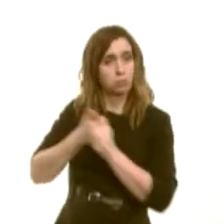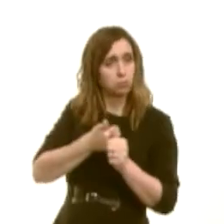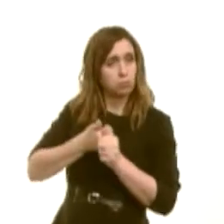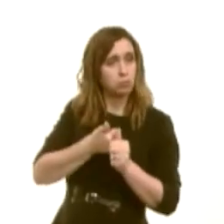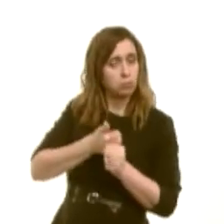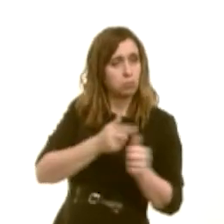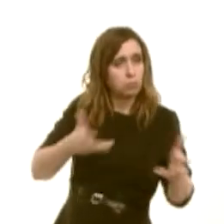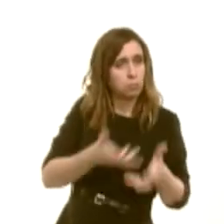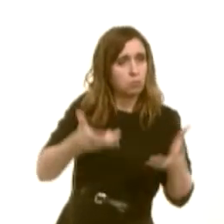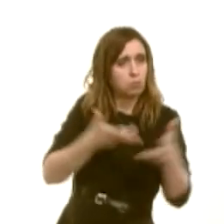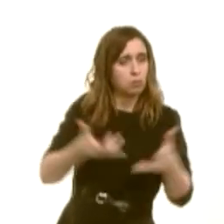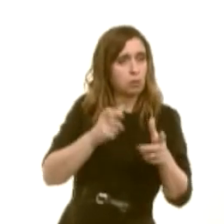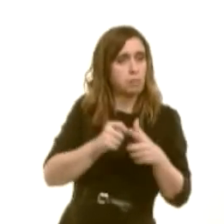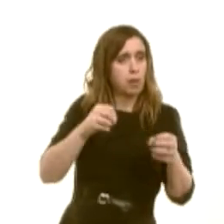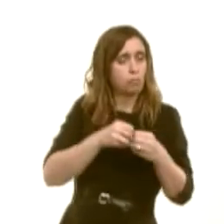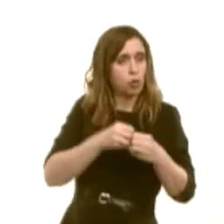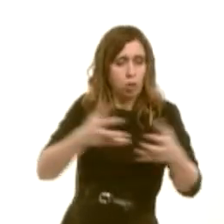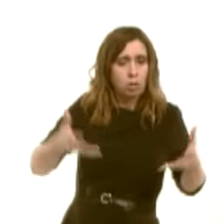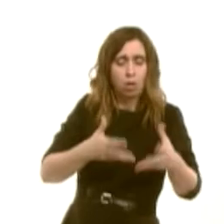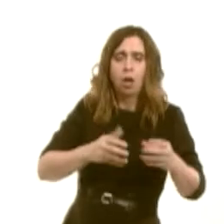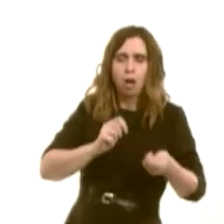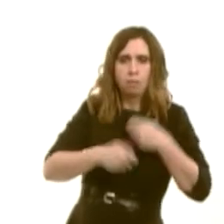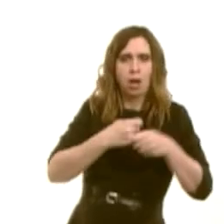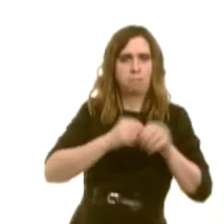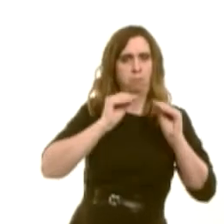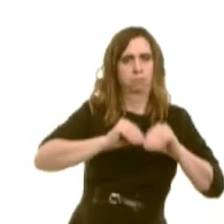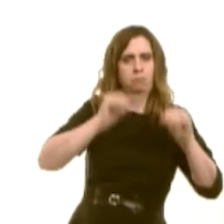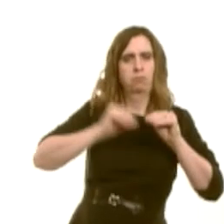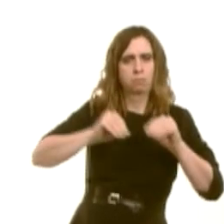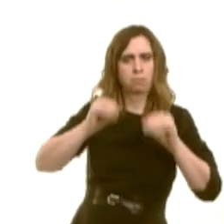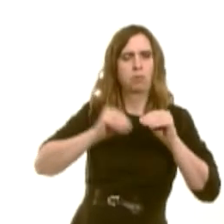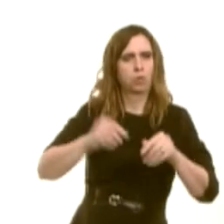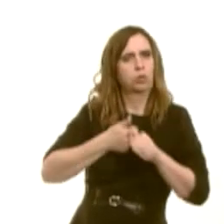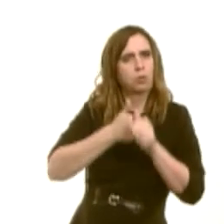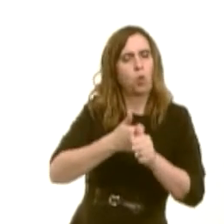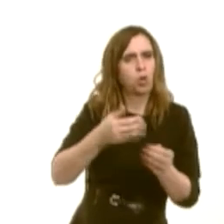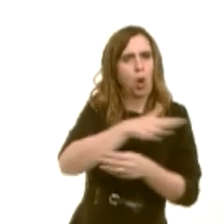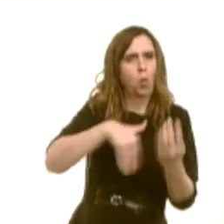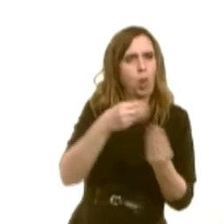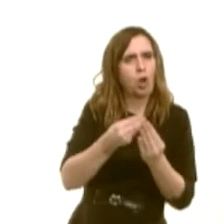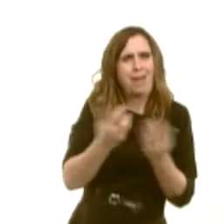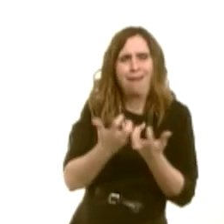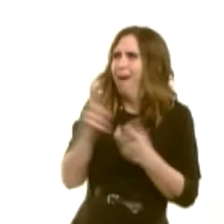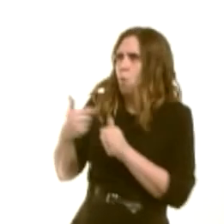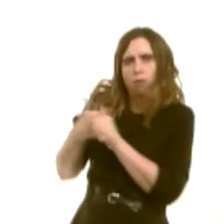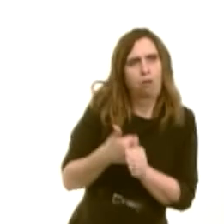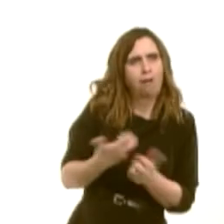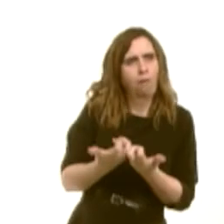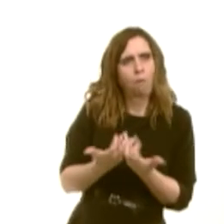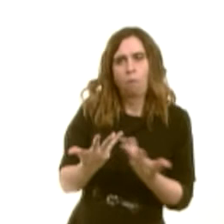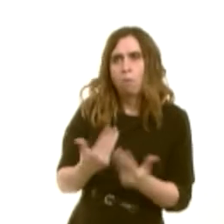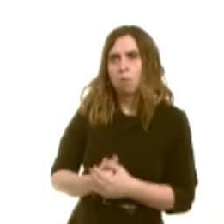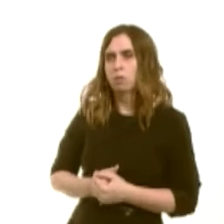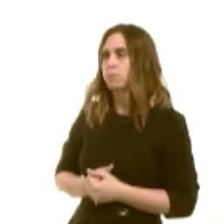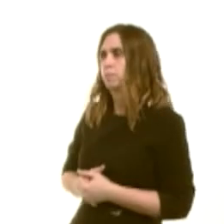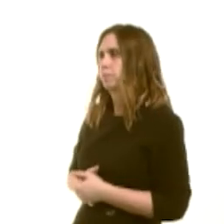that Pembrokeshire College can prepare additional higher education courses to support the local economy? Well, this is, of course, something that's